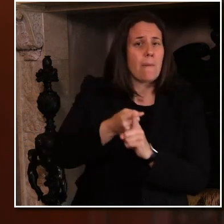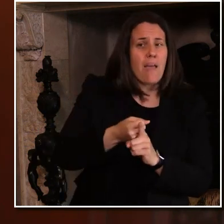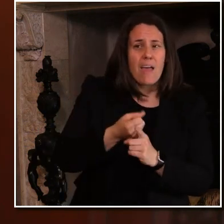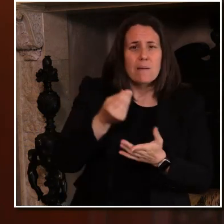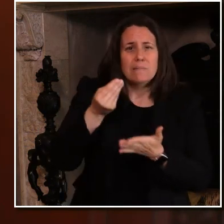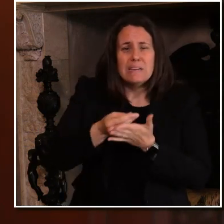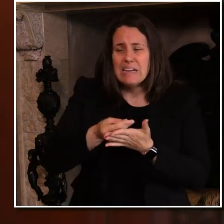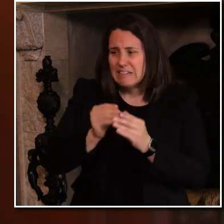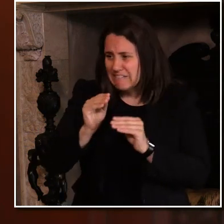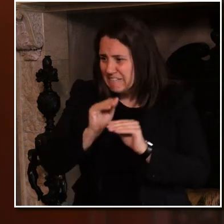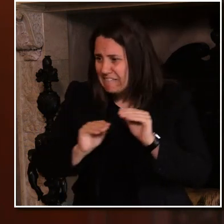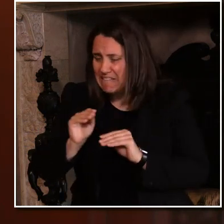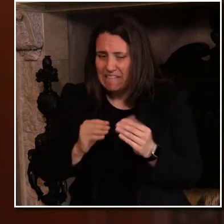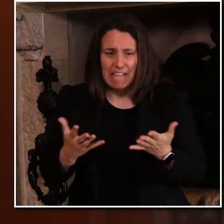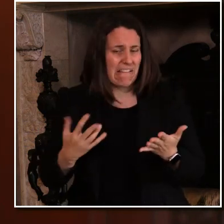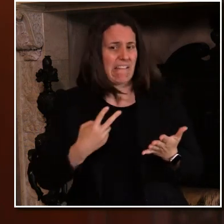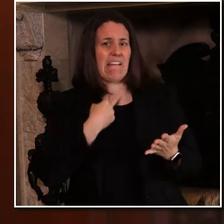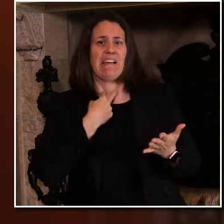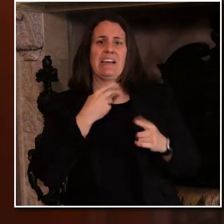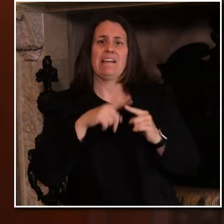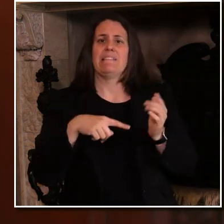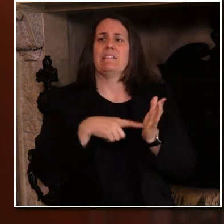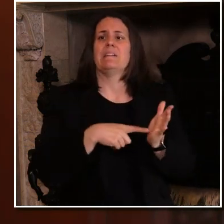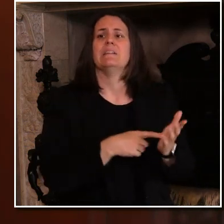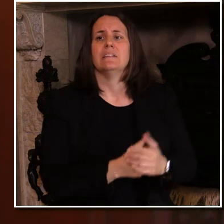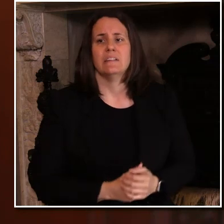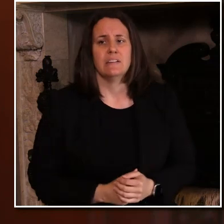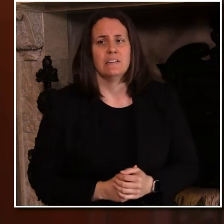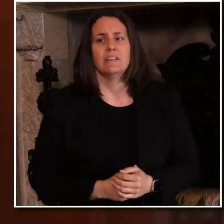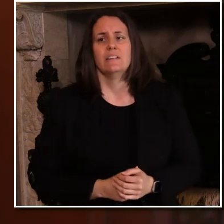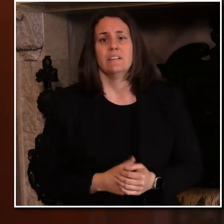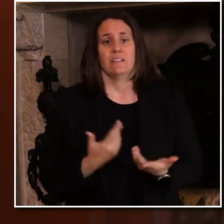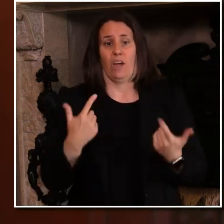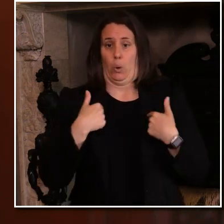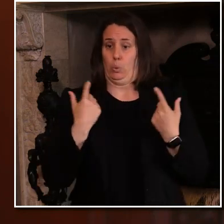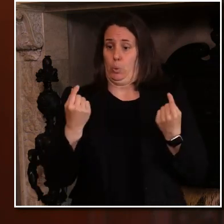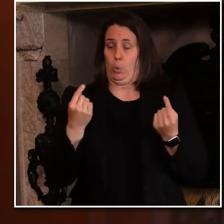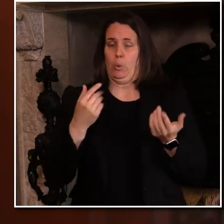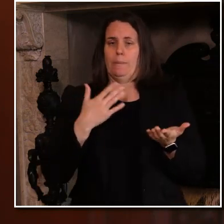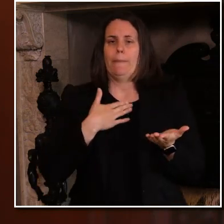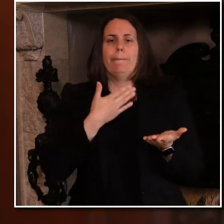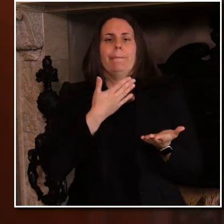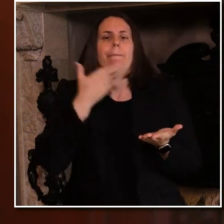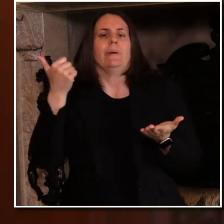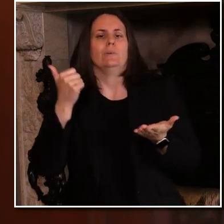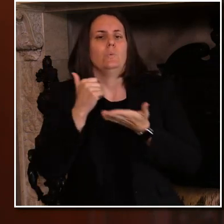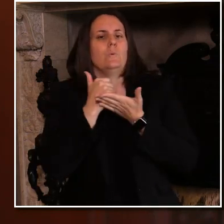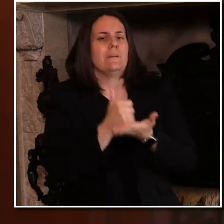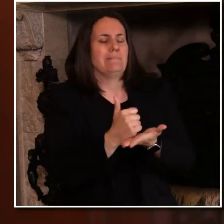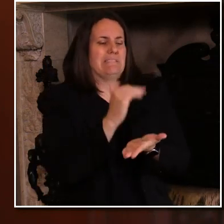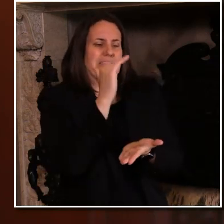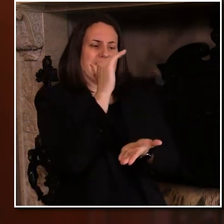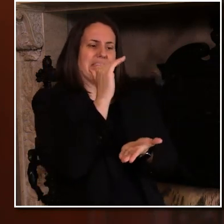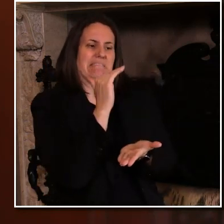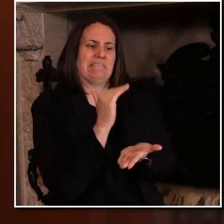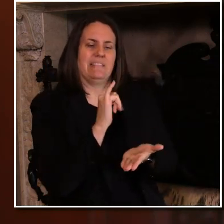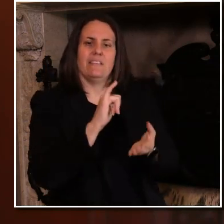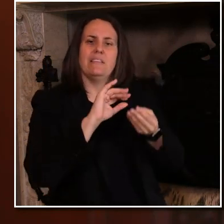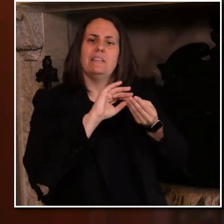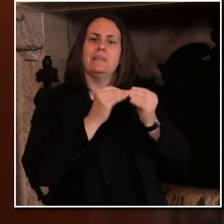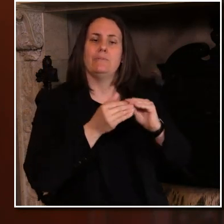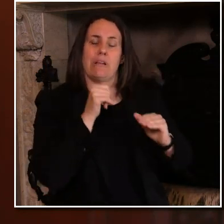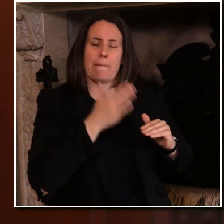do everything we can to keep them safe. No one understands this devastation and fear more than our